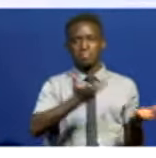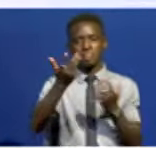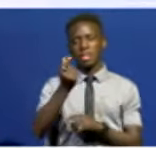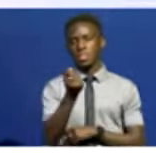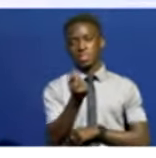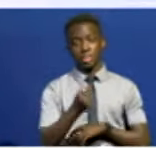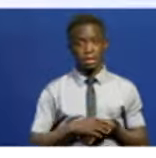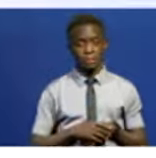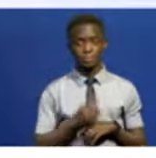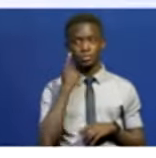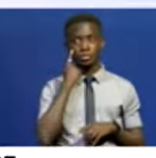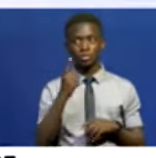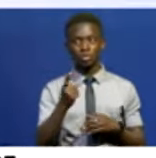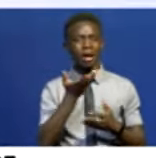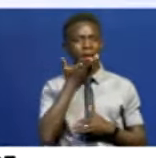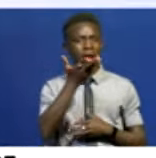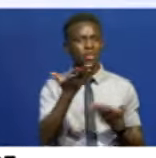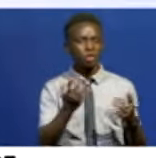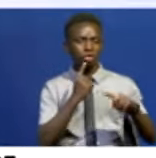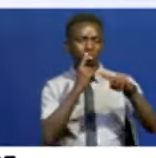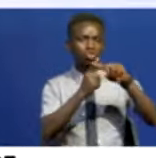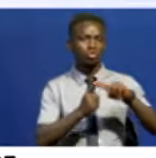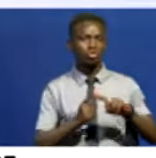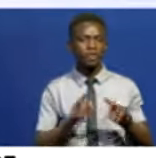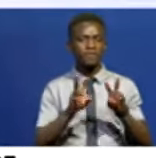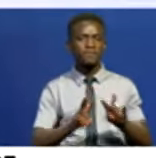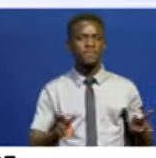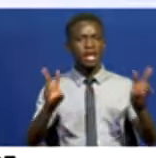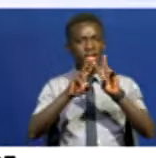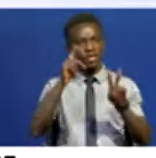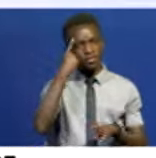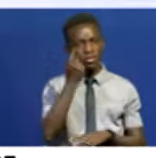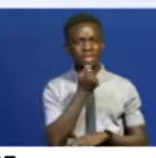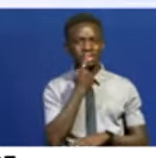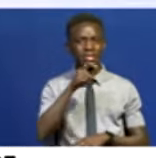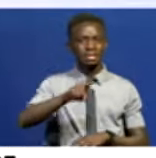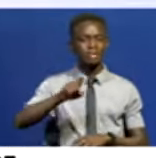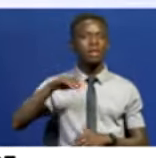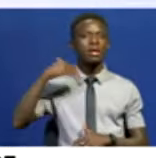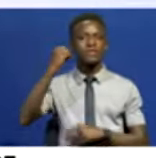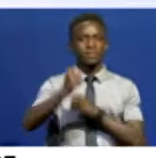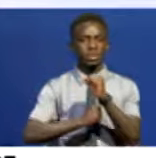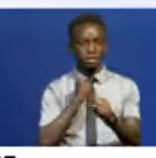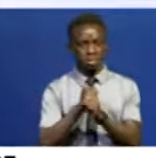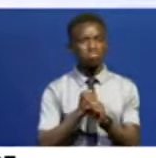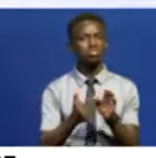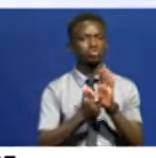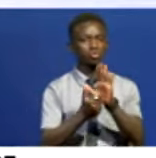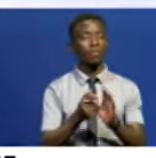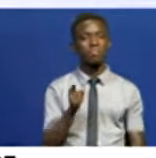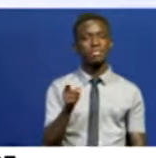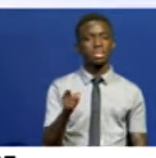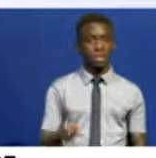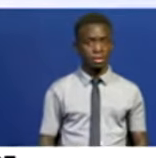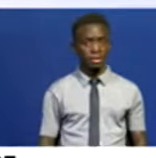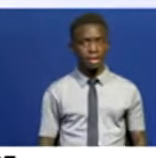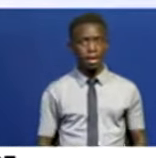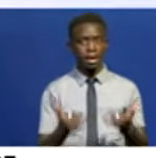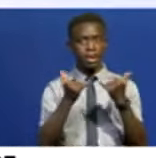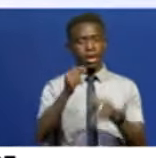value of its pharmaceutical needs annually. Indeed, the government is aware that